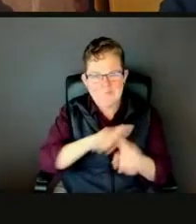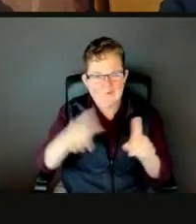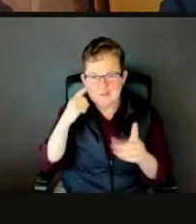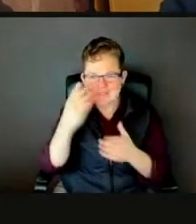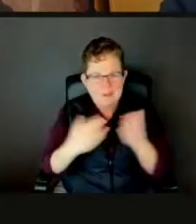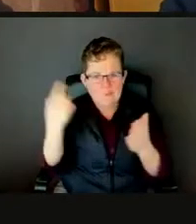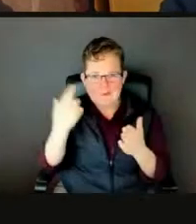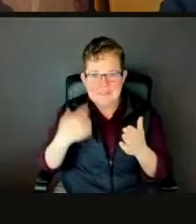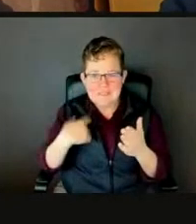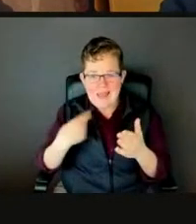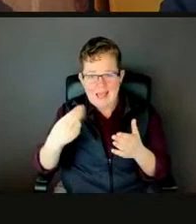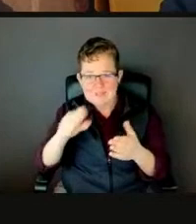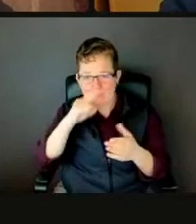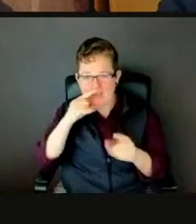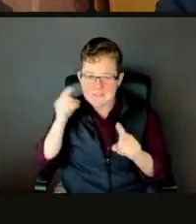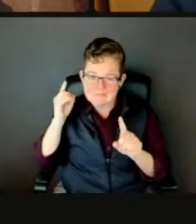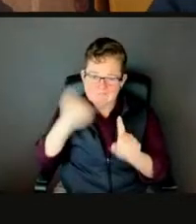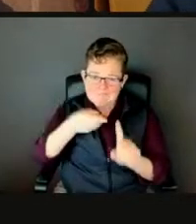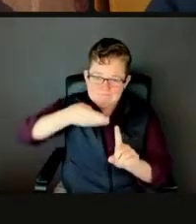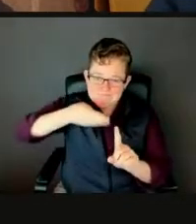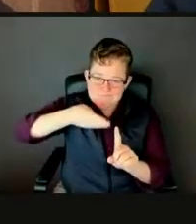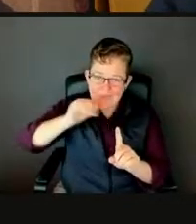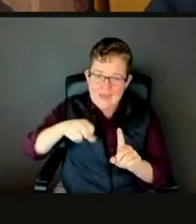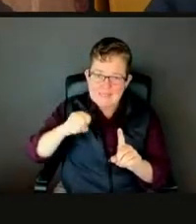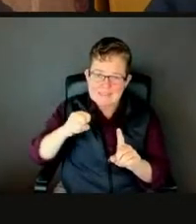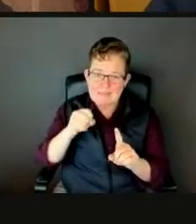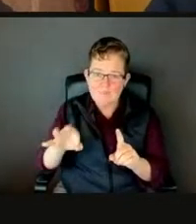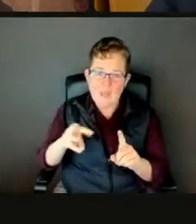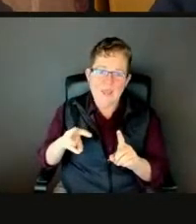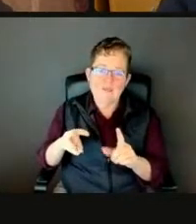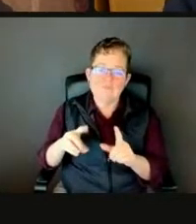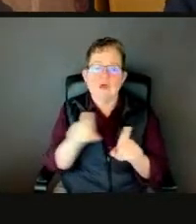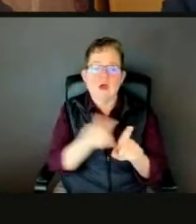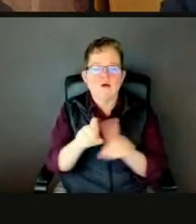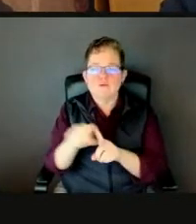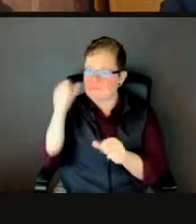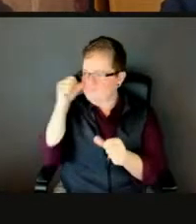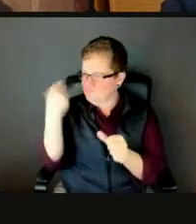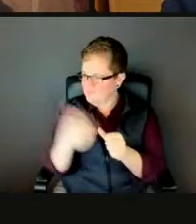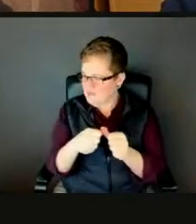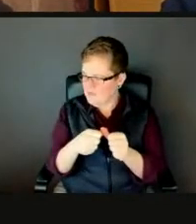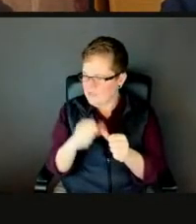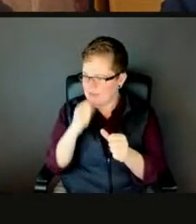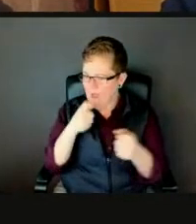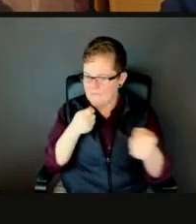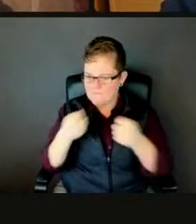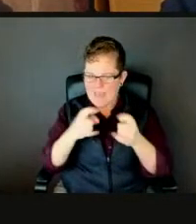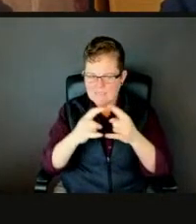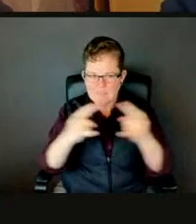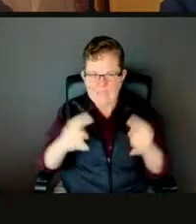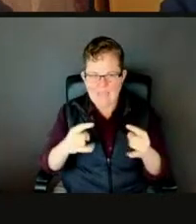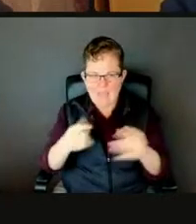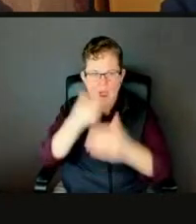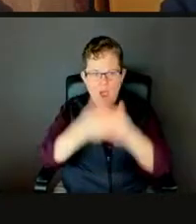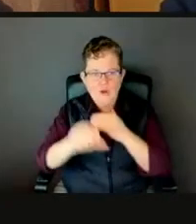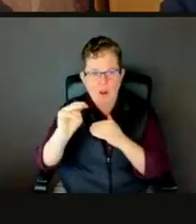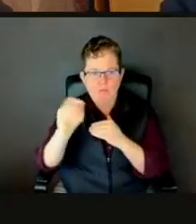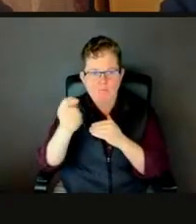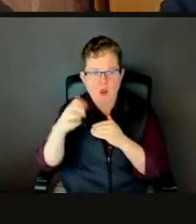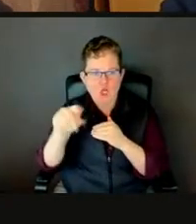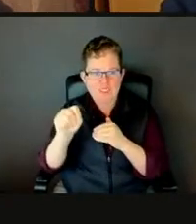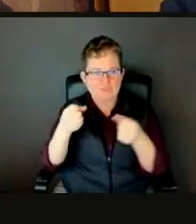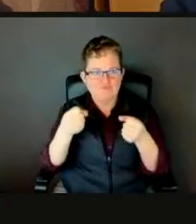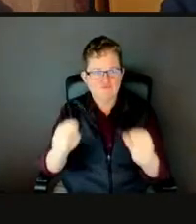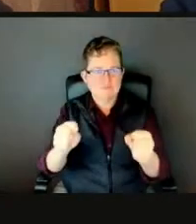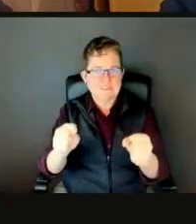know? But the other reason too is it reminds me of when it was the unmanaged camp under the Market Street. And I'm not